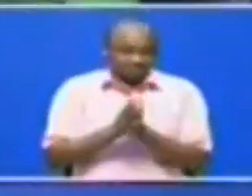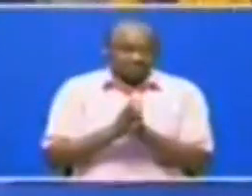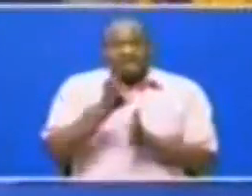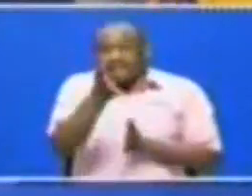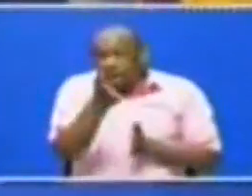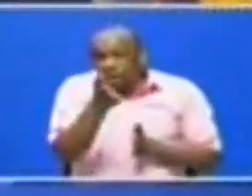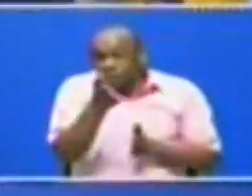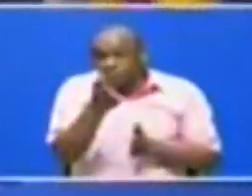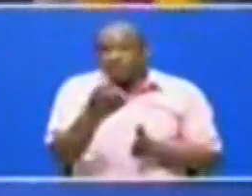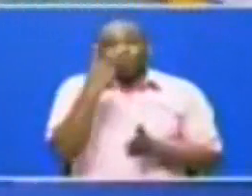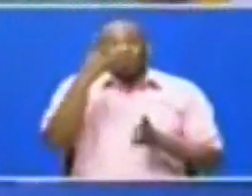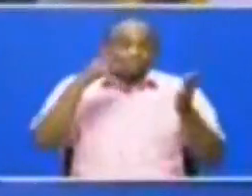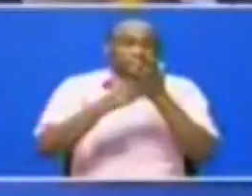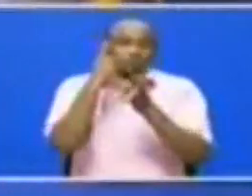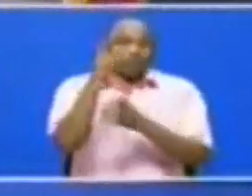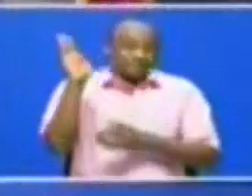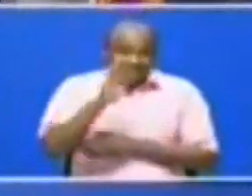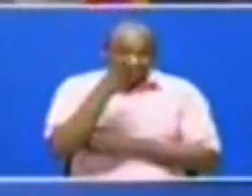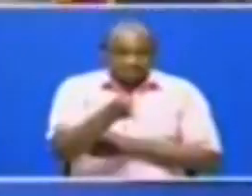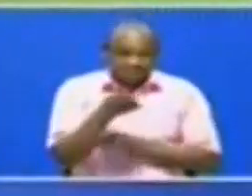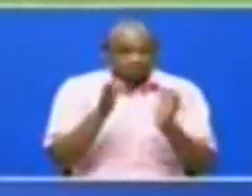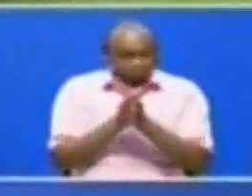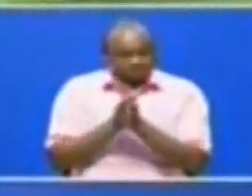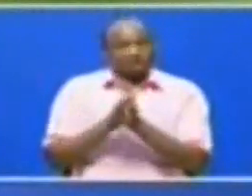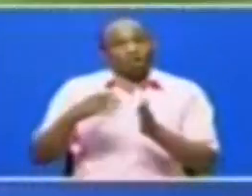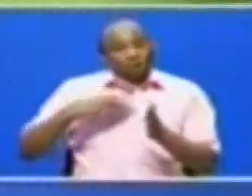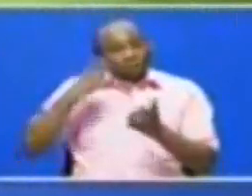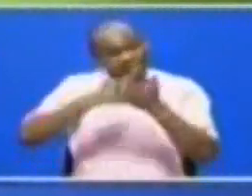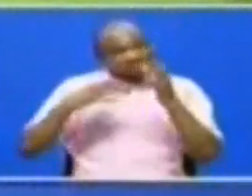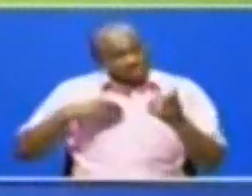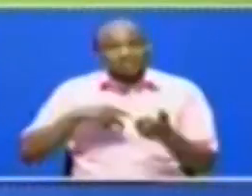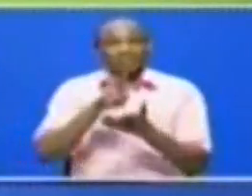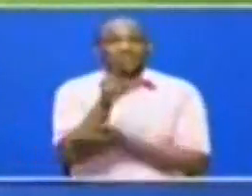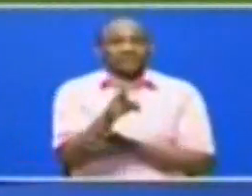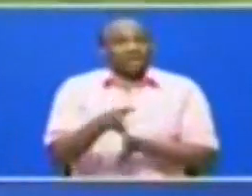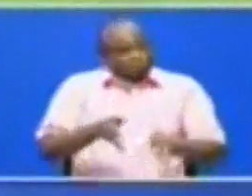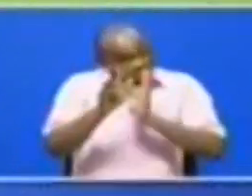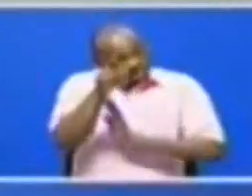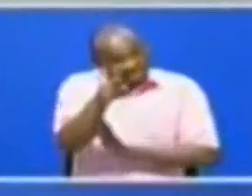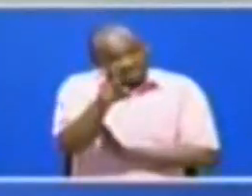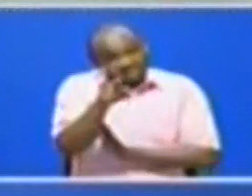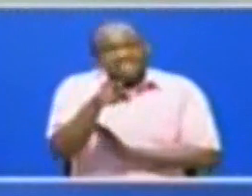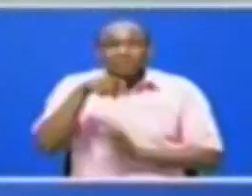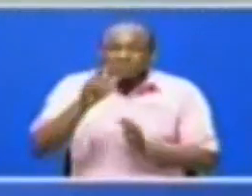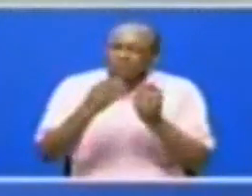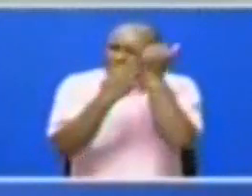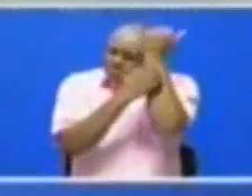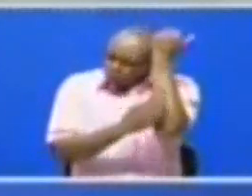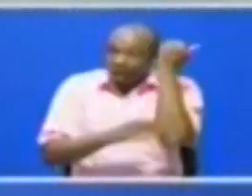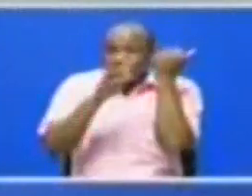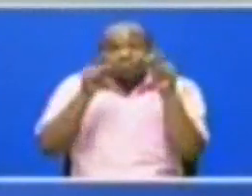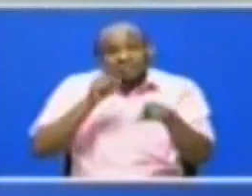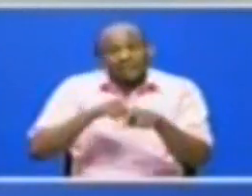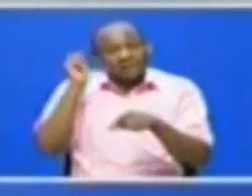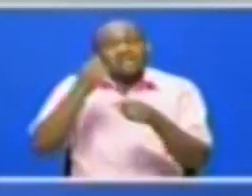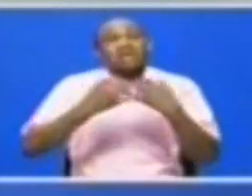Sinking in 2.1 billion shillings into the pocket of the taxpayer. The road, which has been in a poor state since